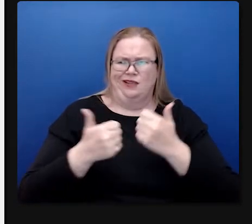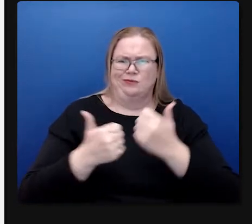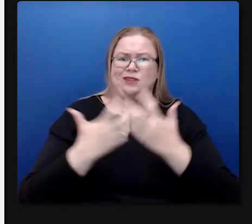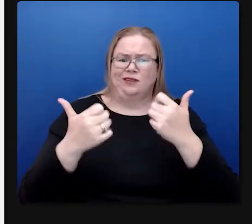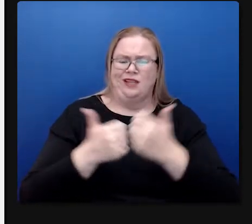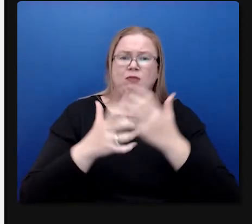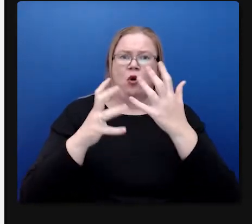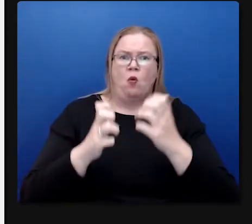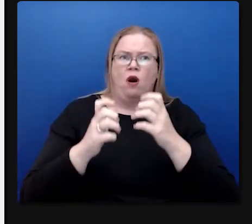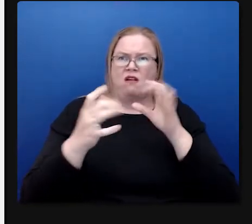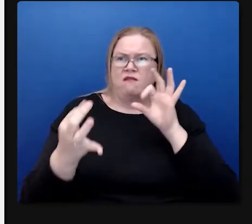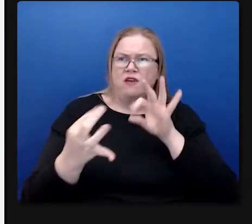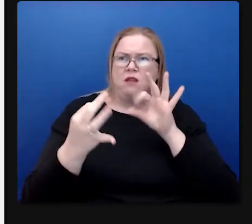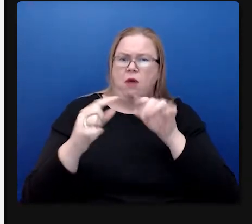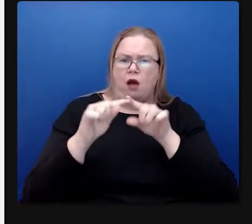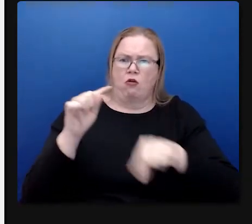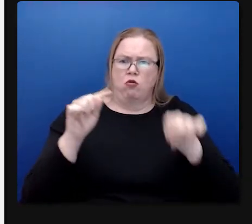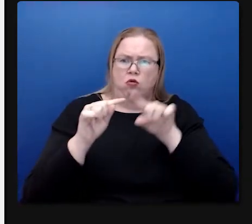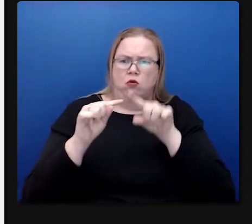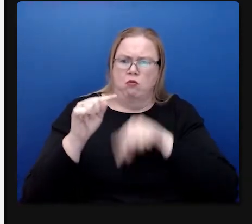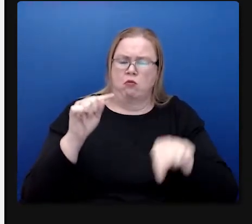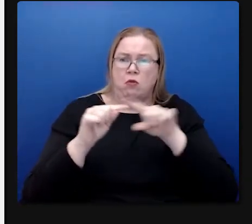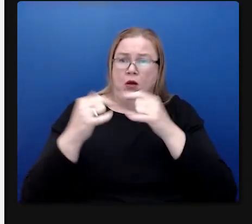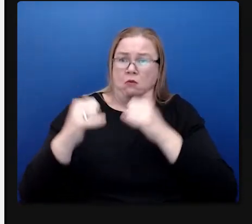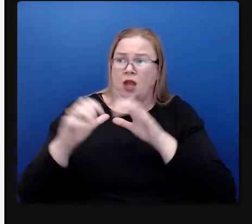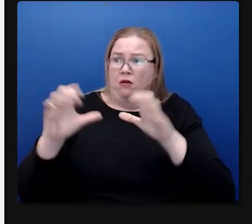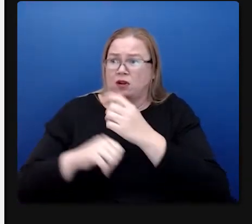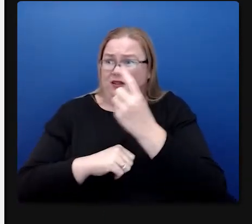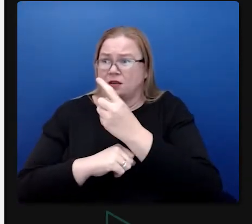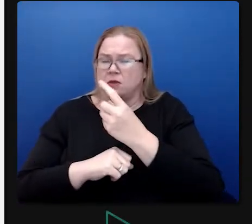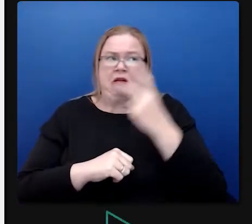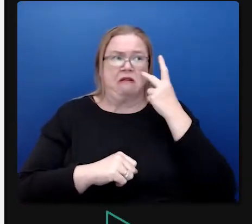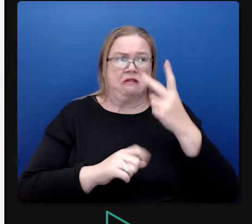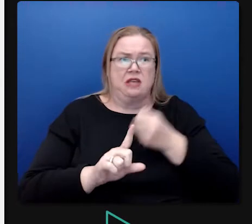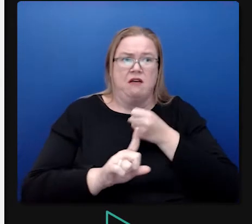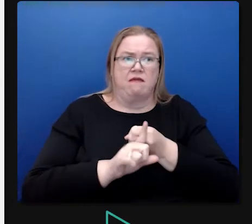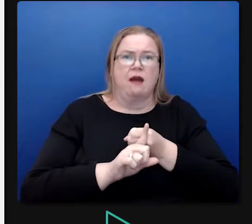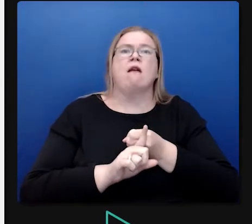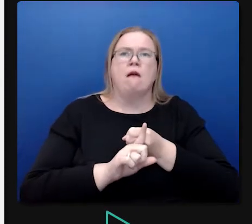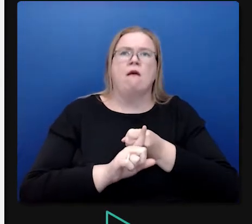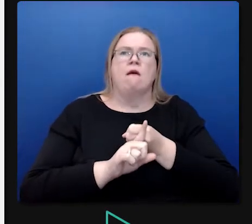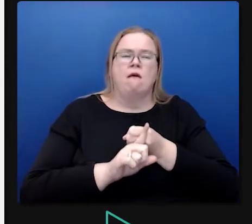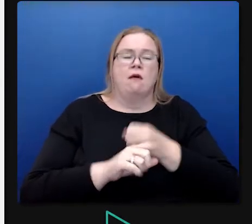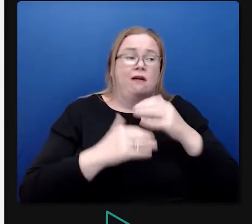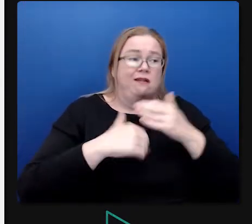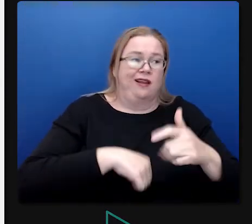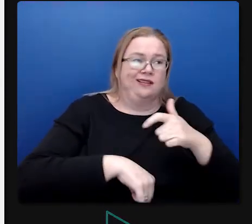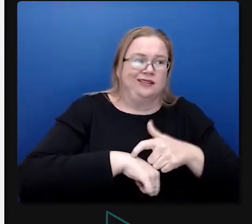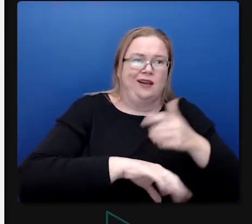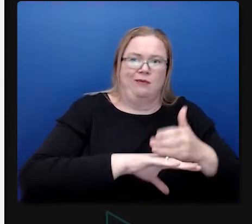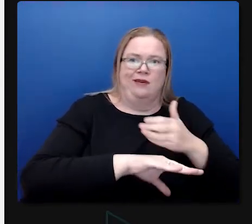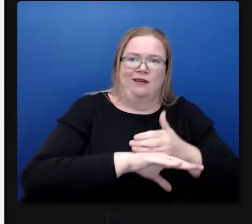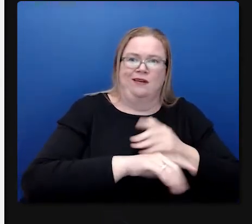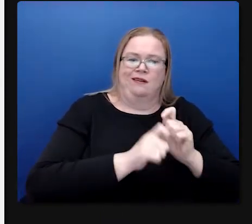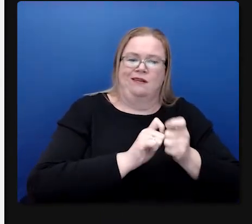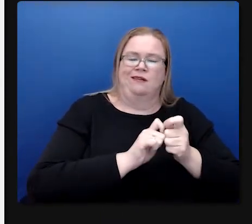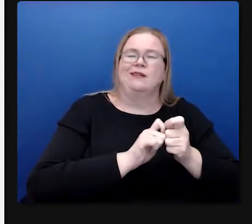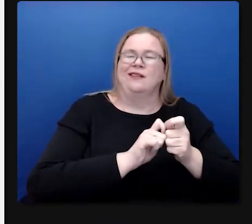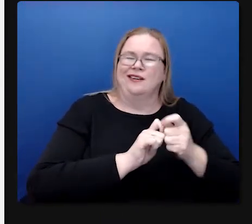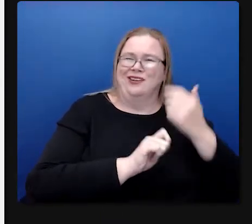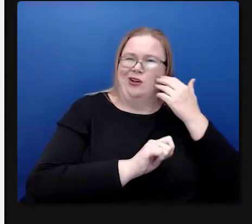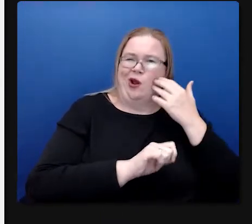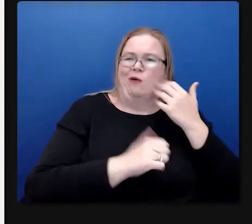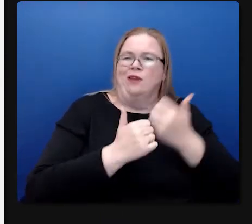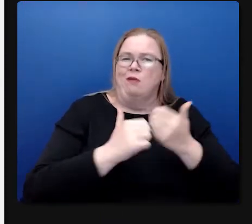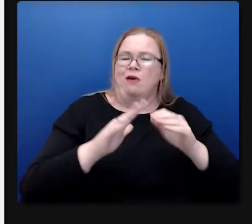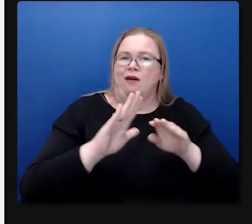you want this really tight feedback loop of the player does something, they see what effect it has on the world, and the next time they do it, they can tweak it slightly and